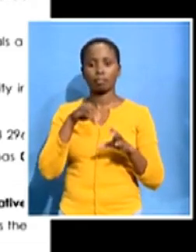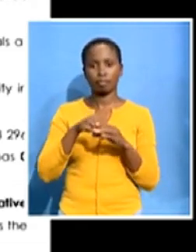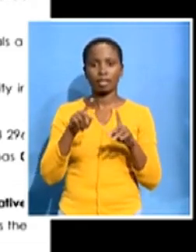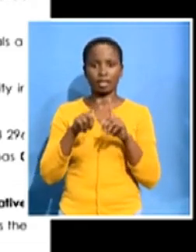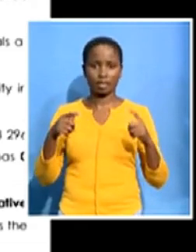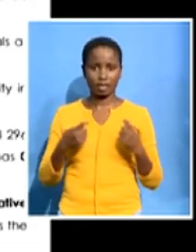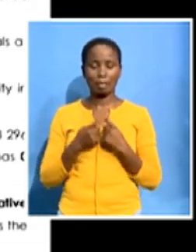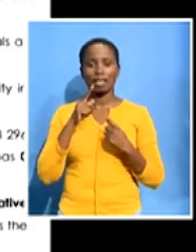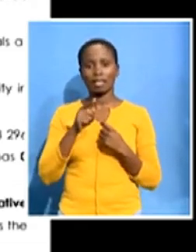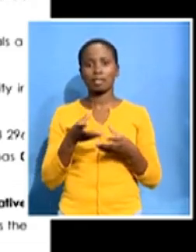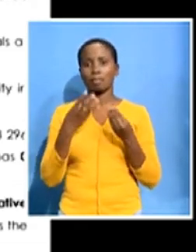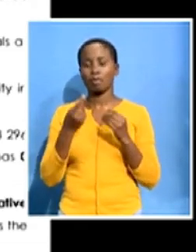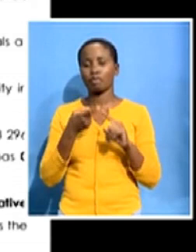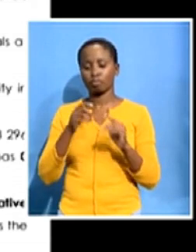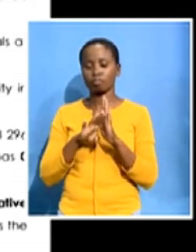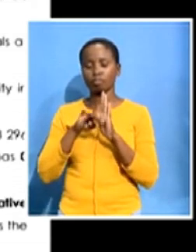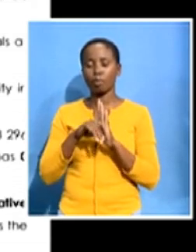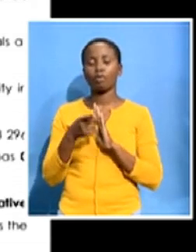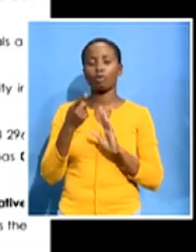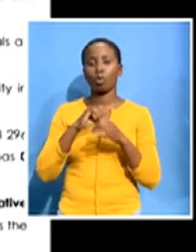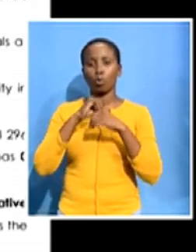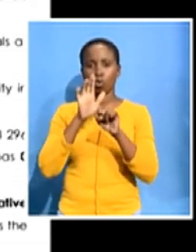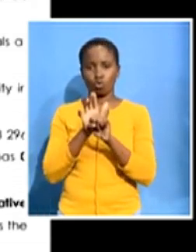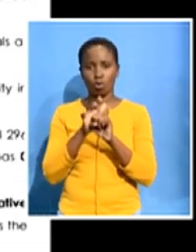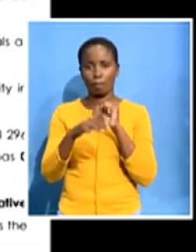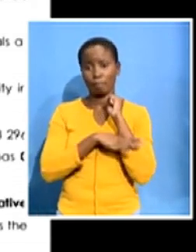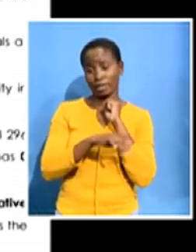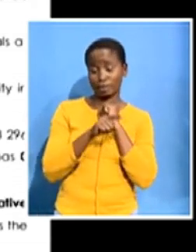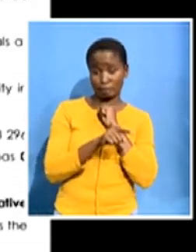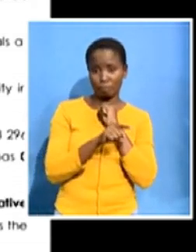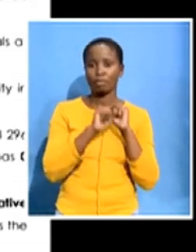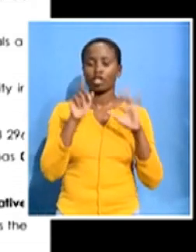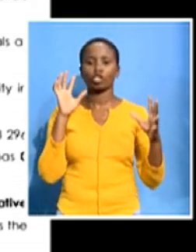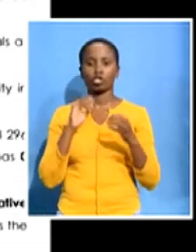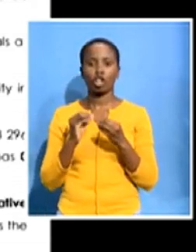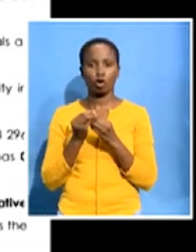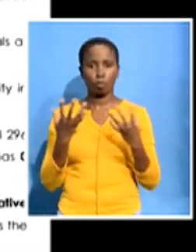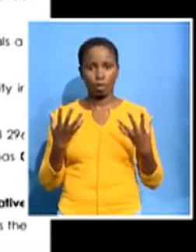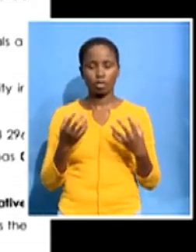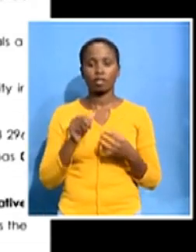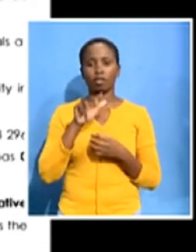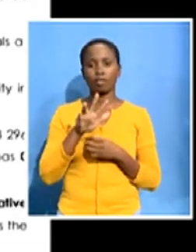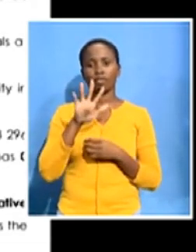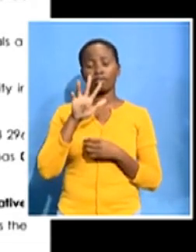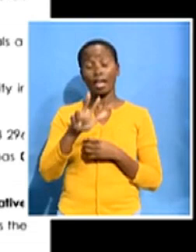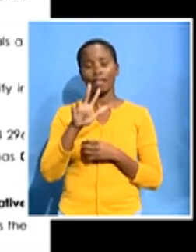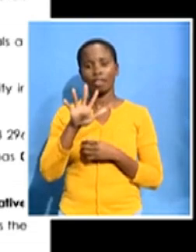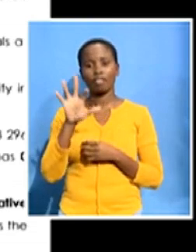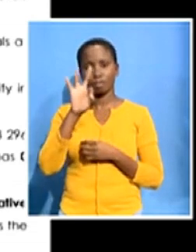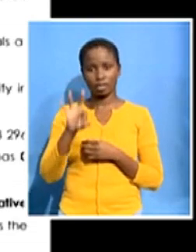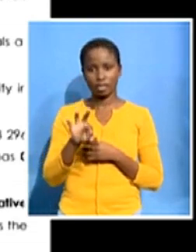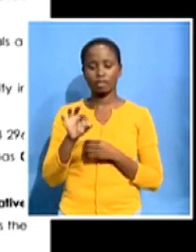it is in the teens. Overall, only 5% of all patients in acute hospital beds currently has COVID or are